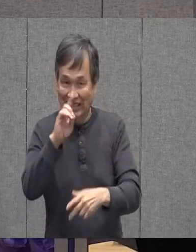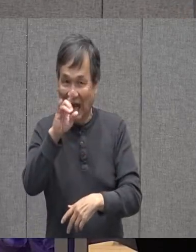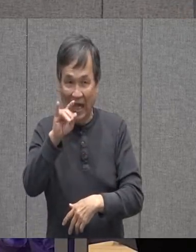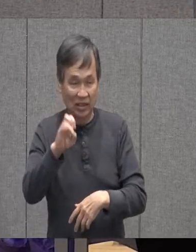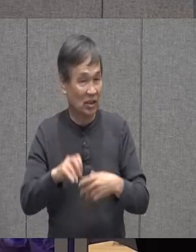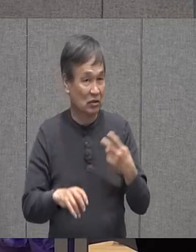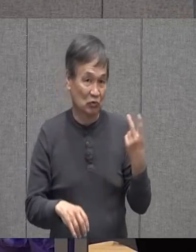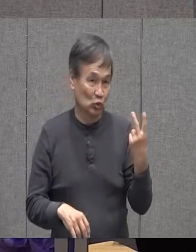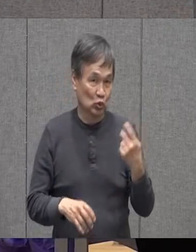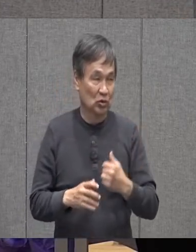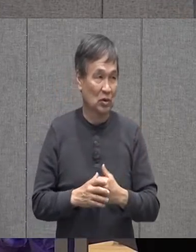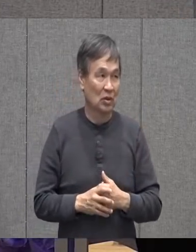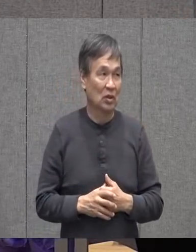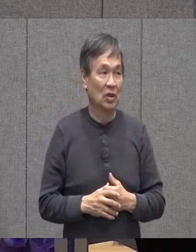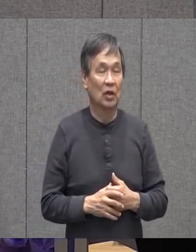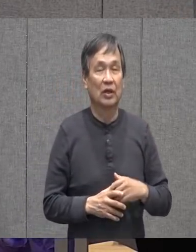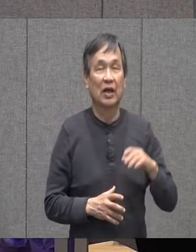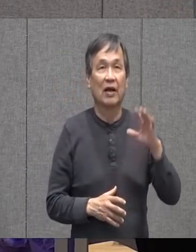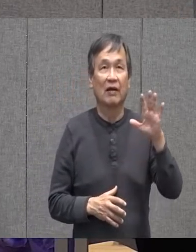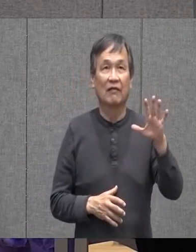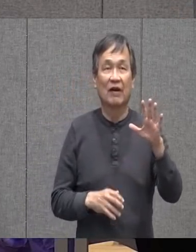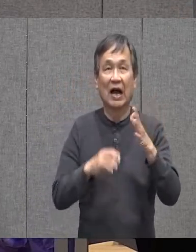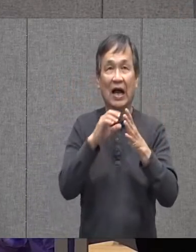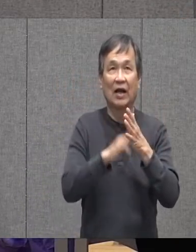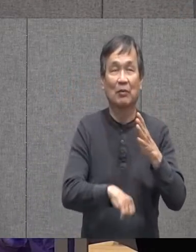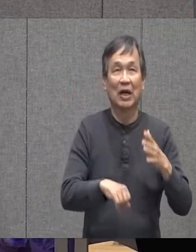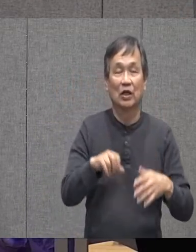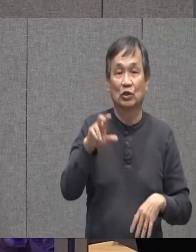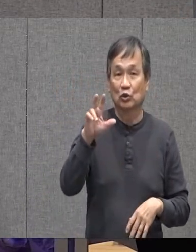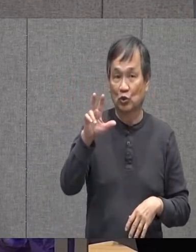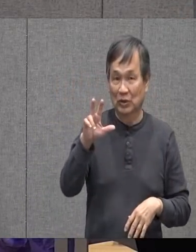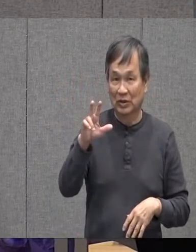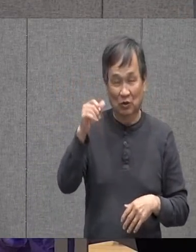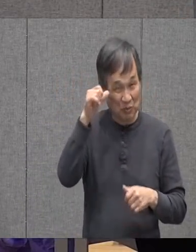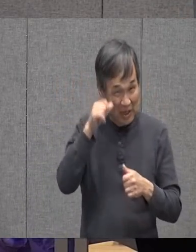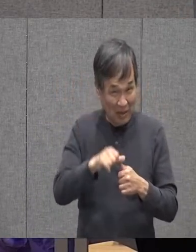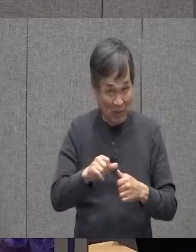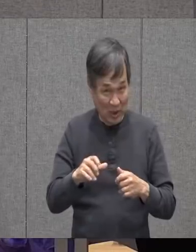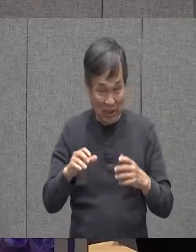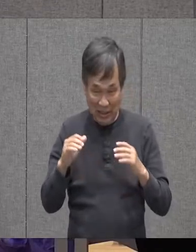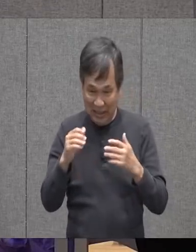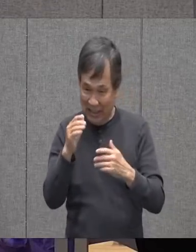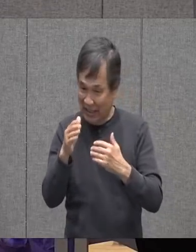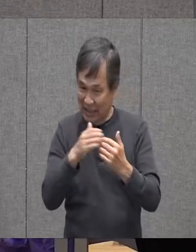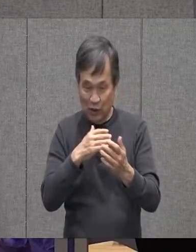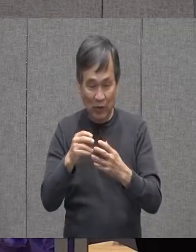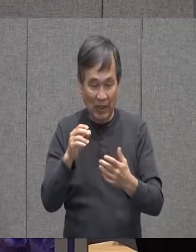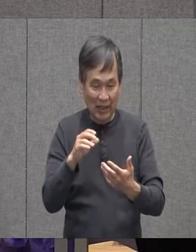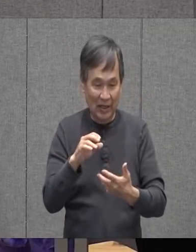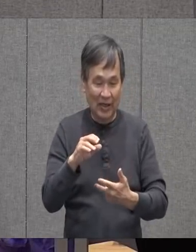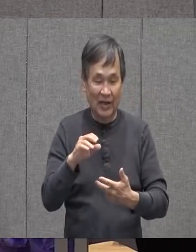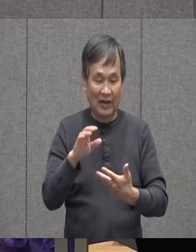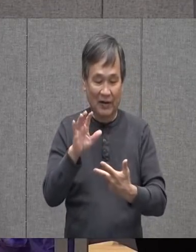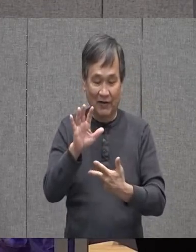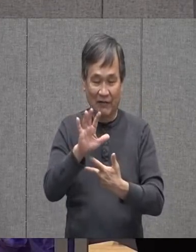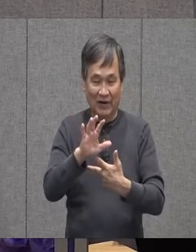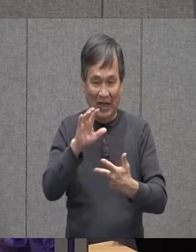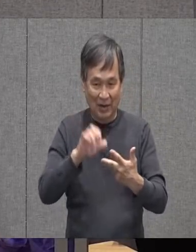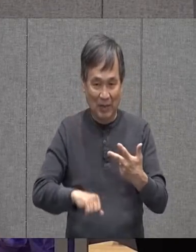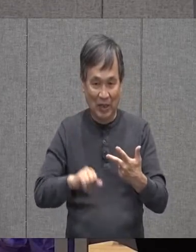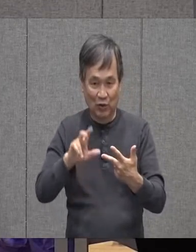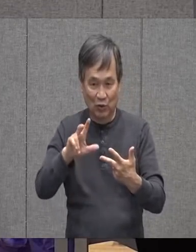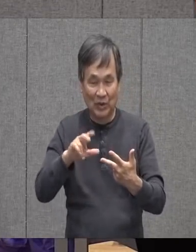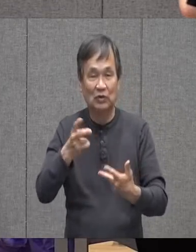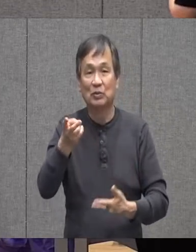Okay. 5 minus 3, because I can use these, remember, in any way I can. 5 minus 3 would be a